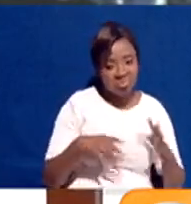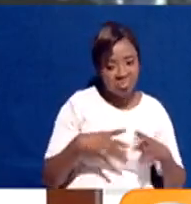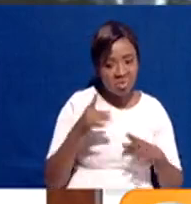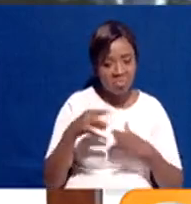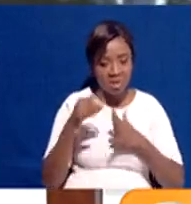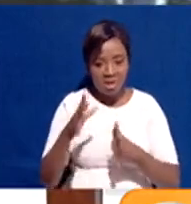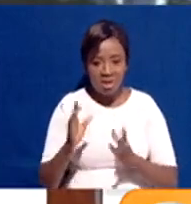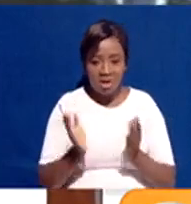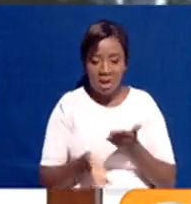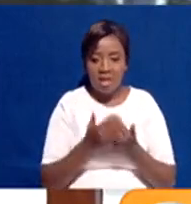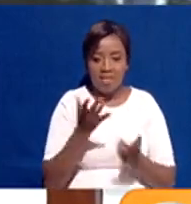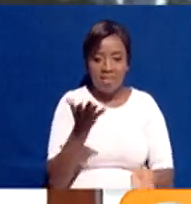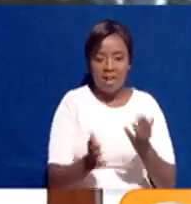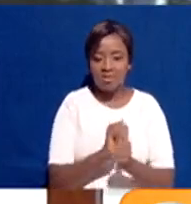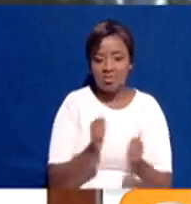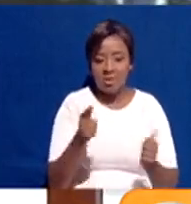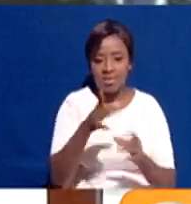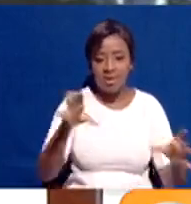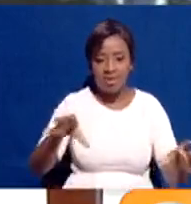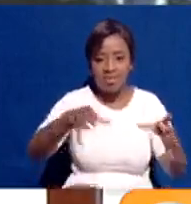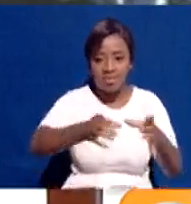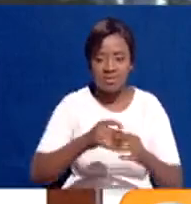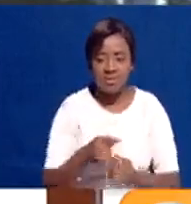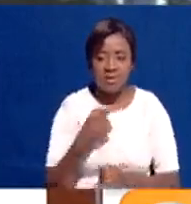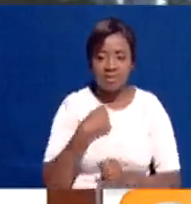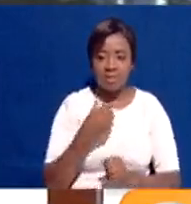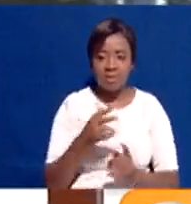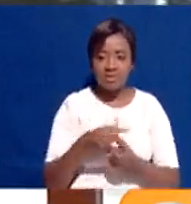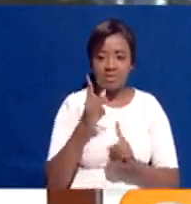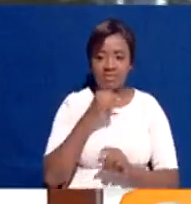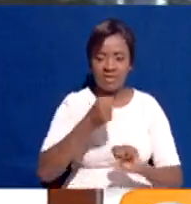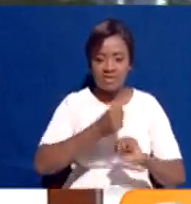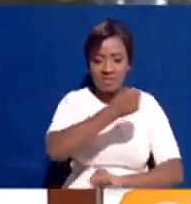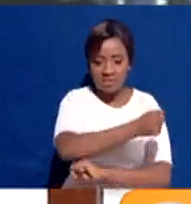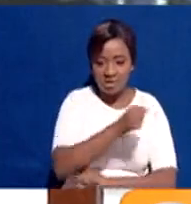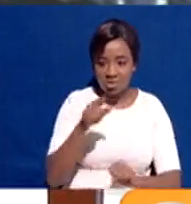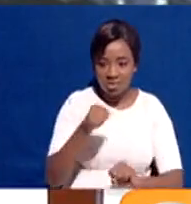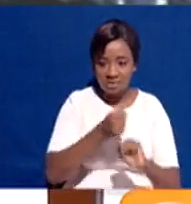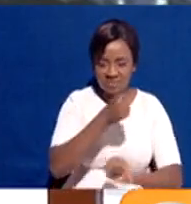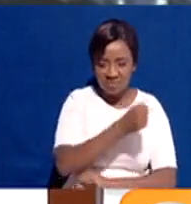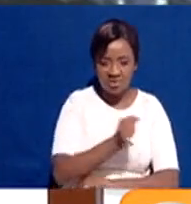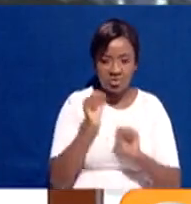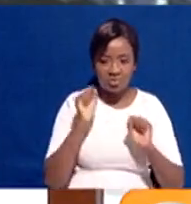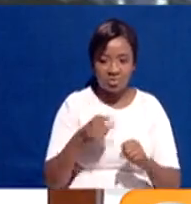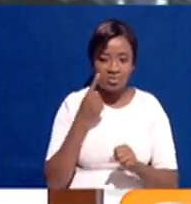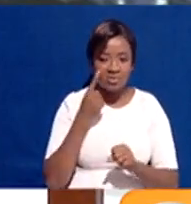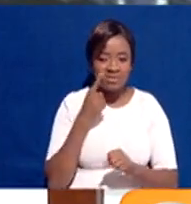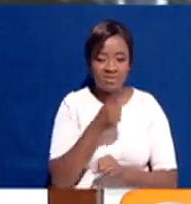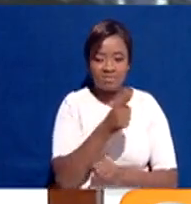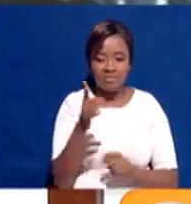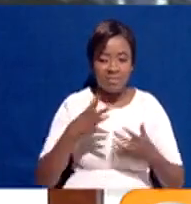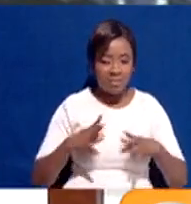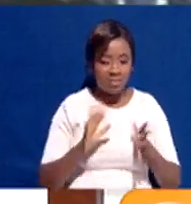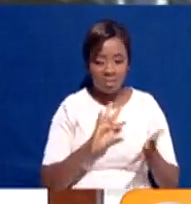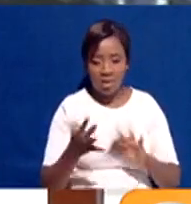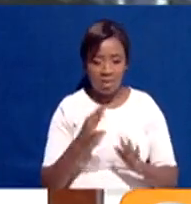it is able to help me in the community. I have put up a foundation that is able to look at the people, because